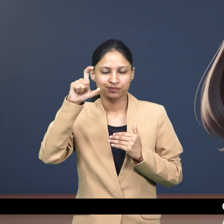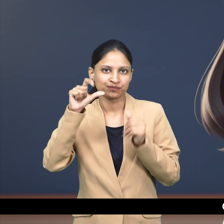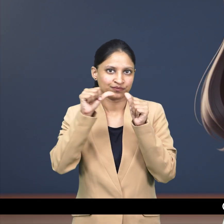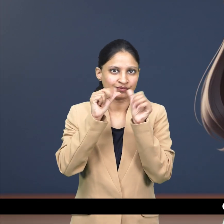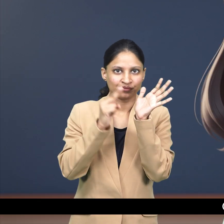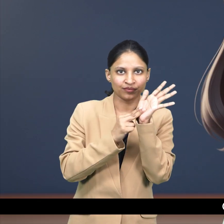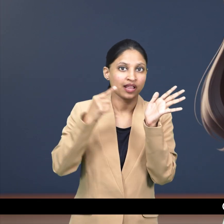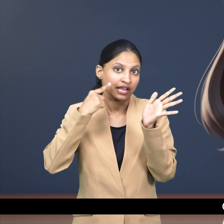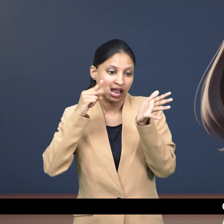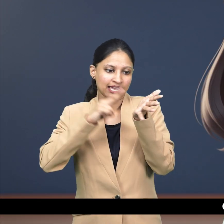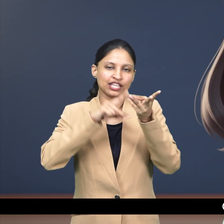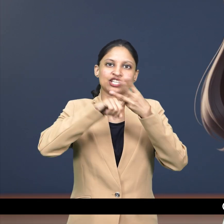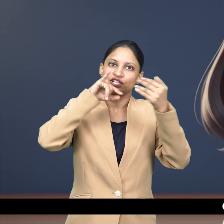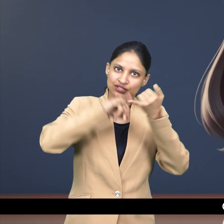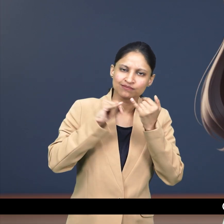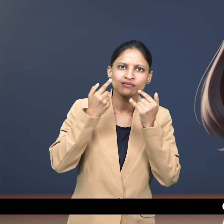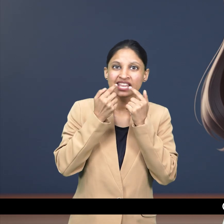Canines.